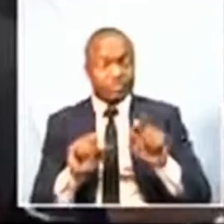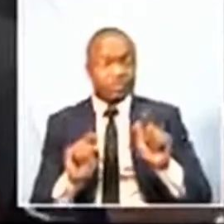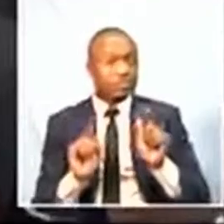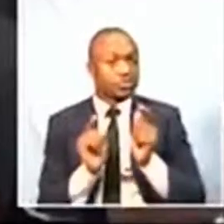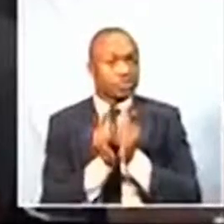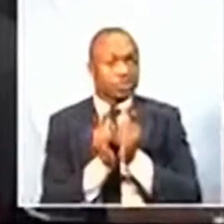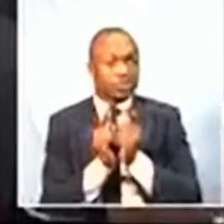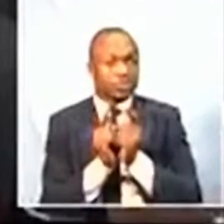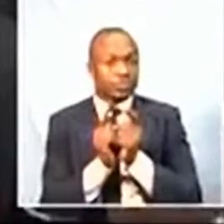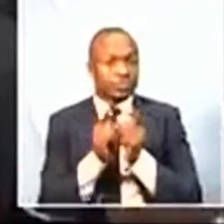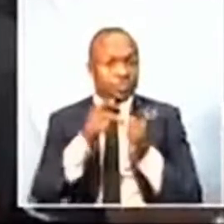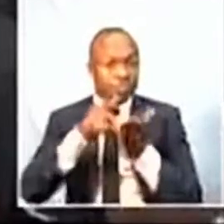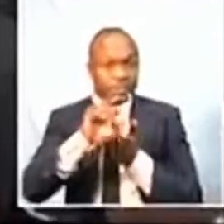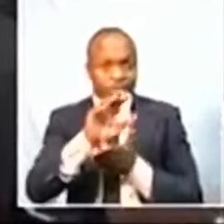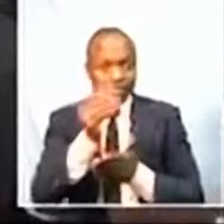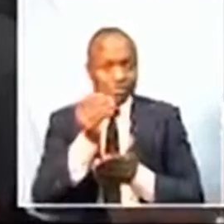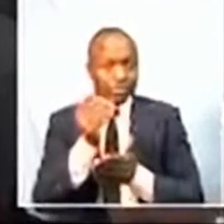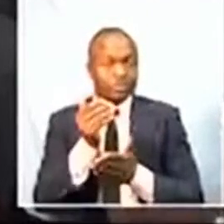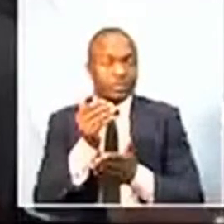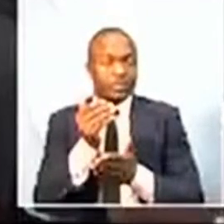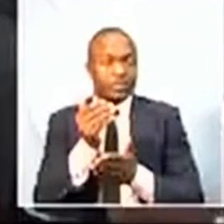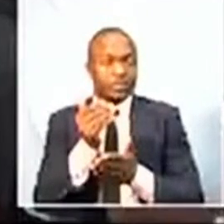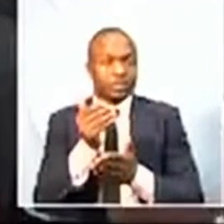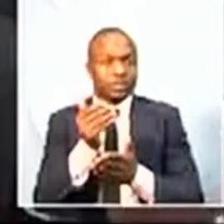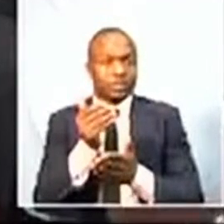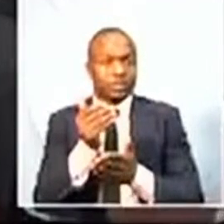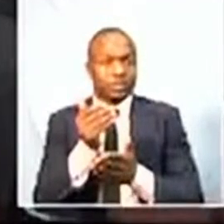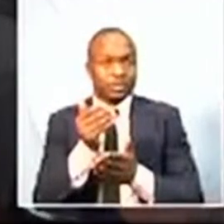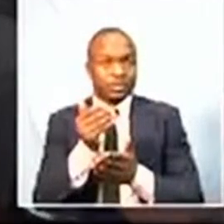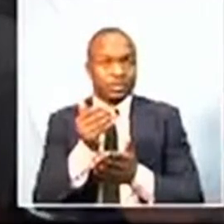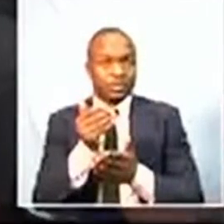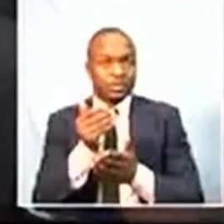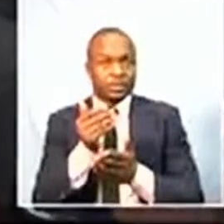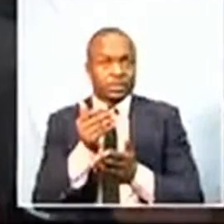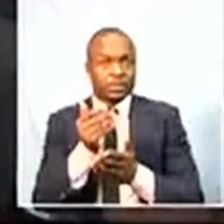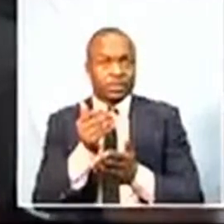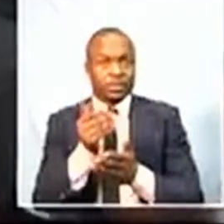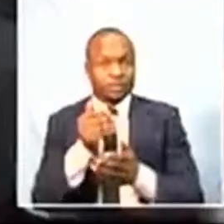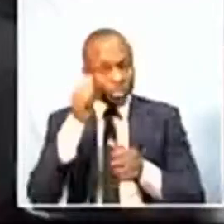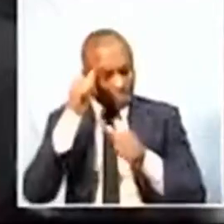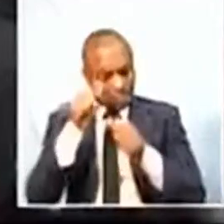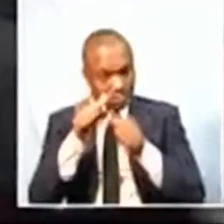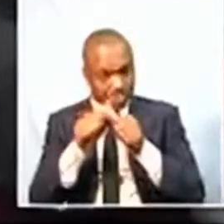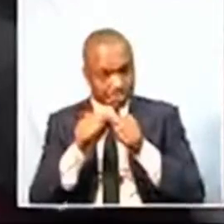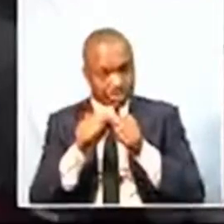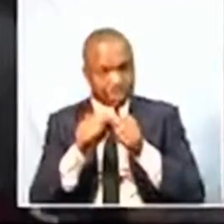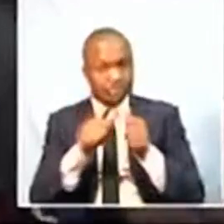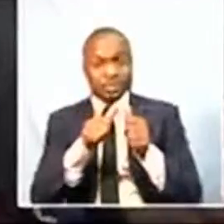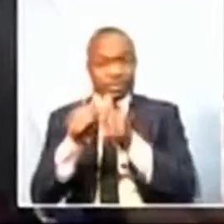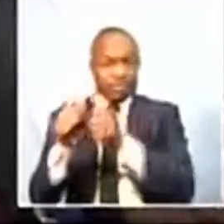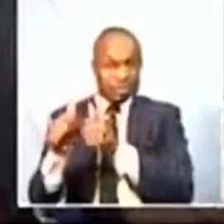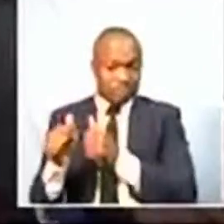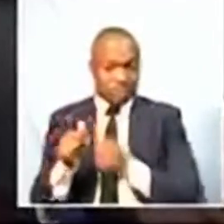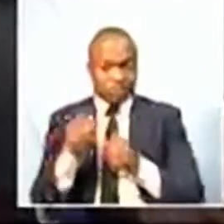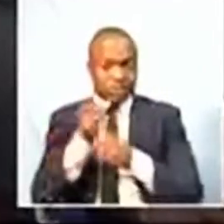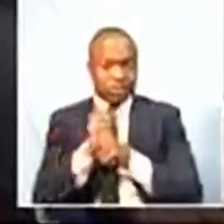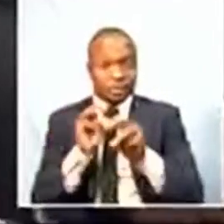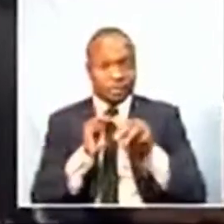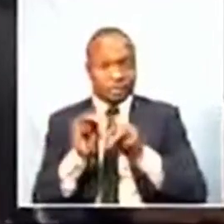repayment obligations. Action taken. Management wishes to state